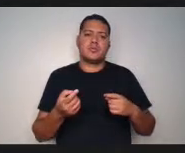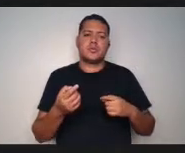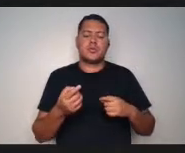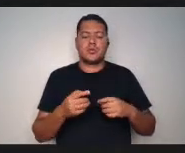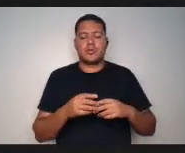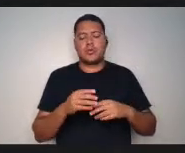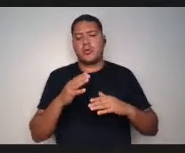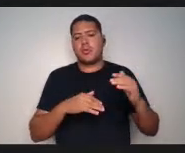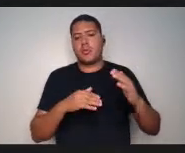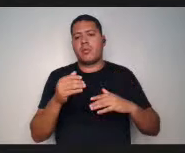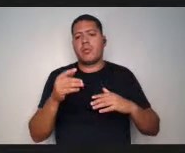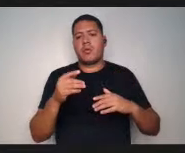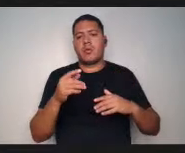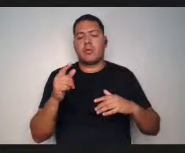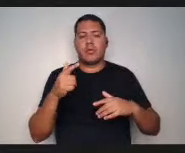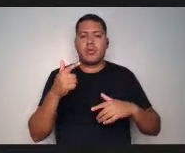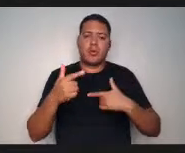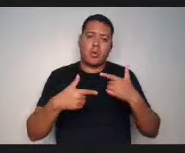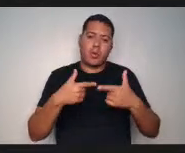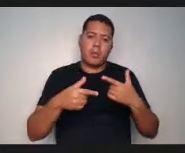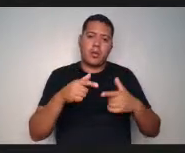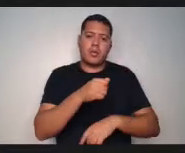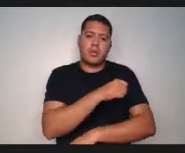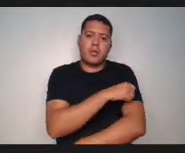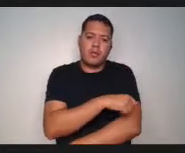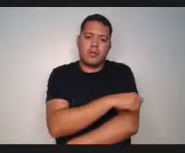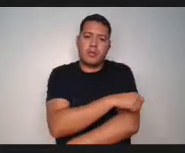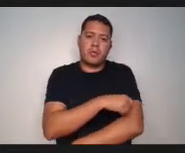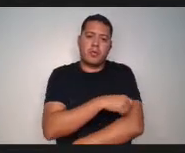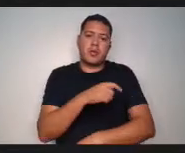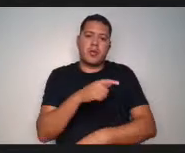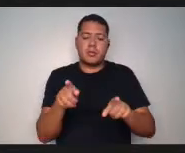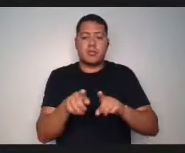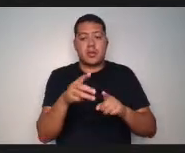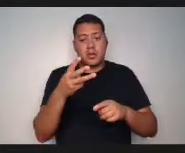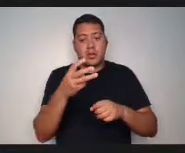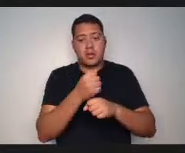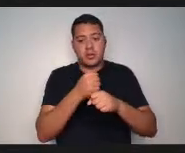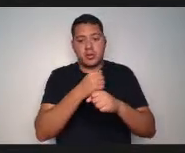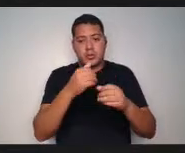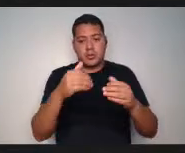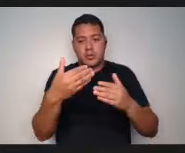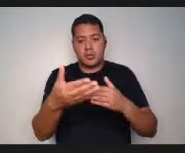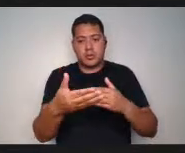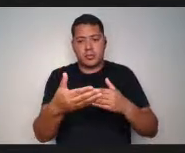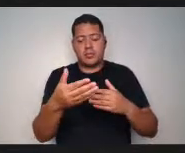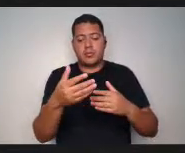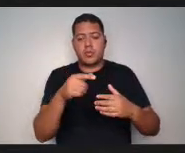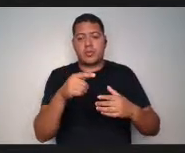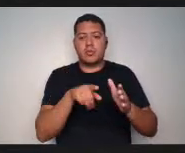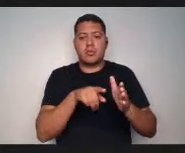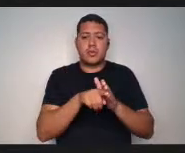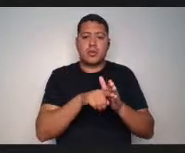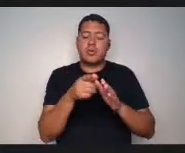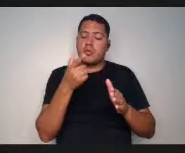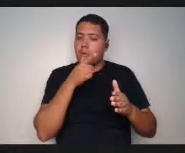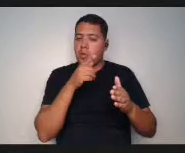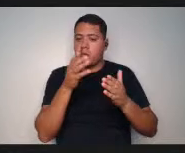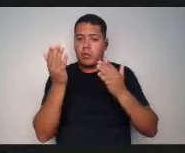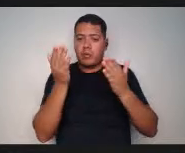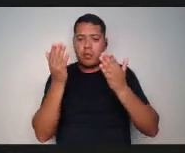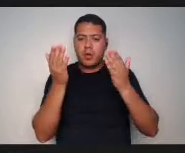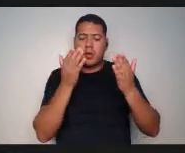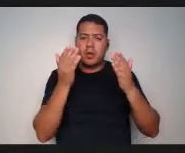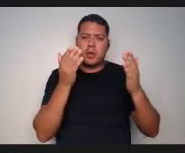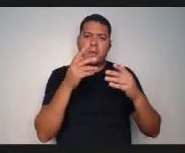program, the researchers were able to compare the impact of these interventions at the hospital that received them